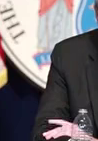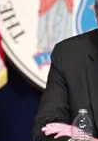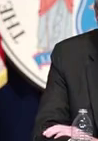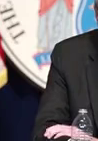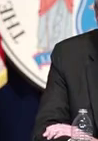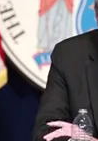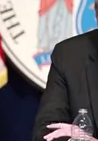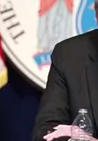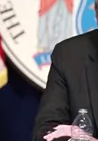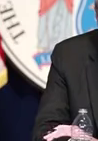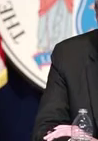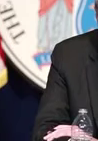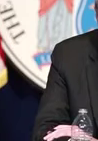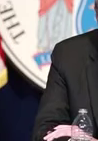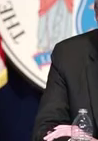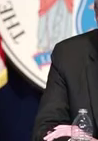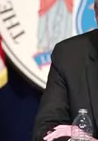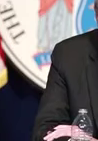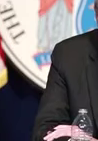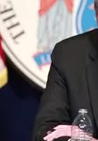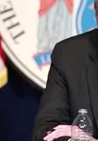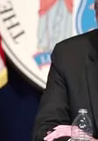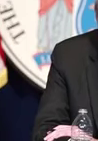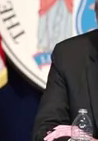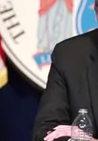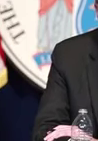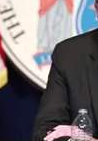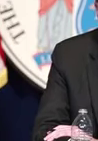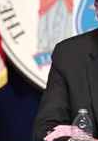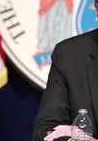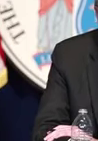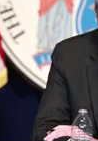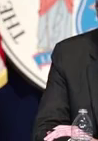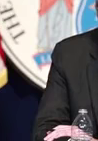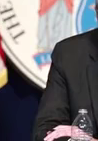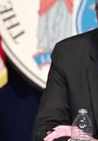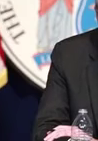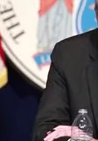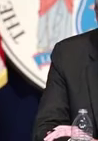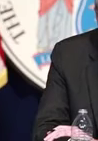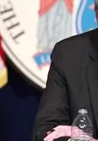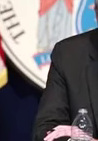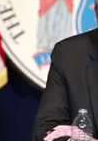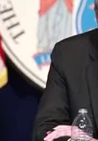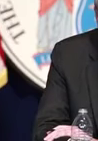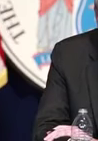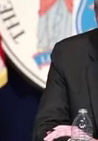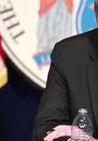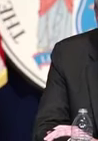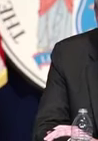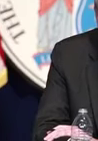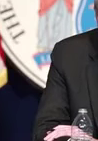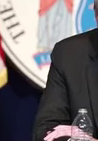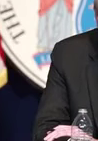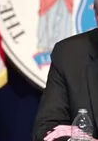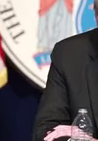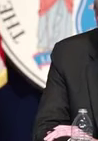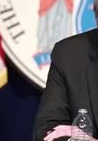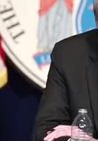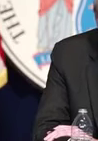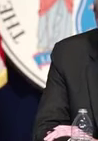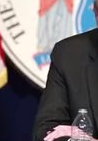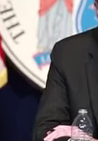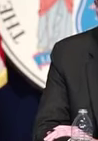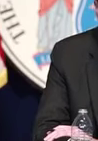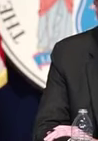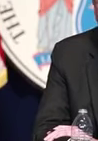since that very day. Reverend McDowell was born in Hawkinsville, Georgia, but he and his late wife, Sanella, with